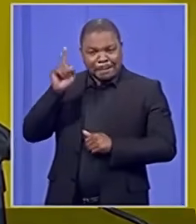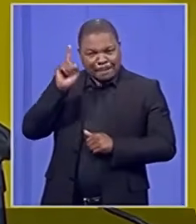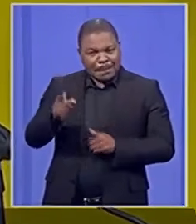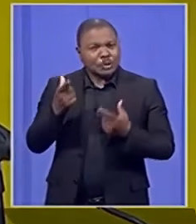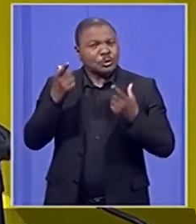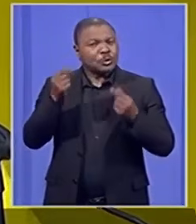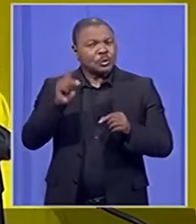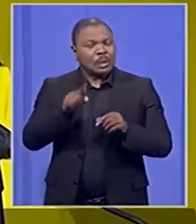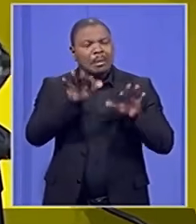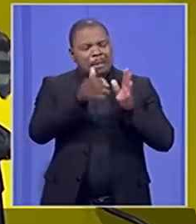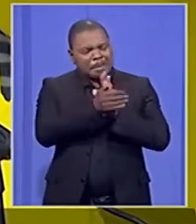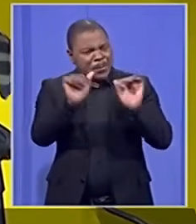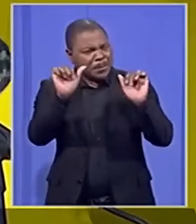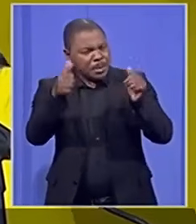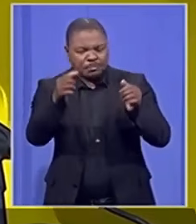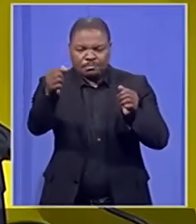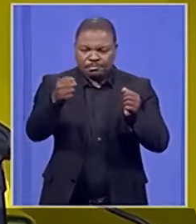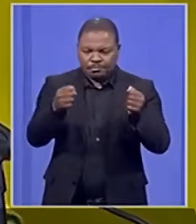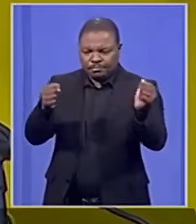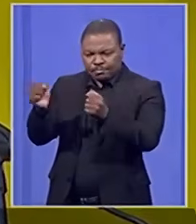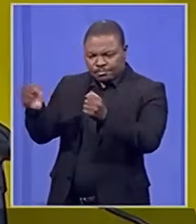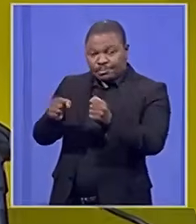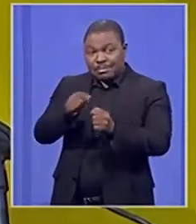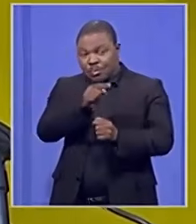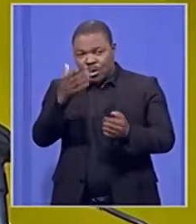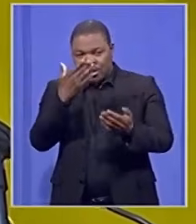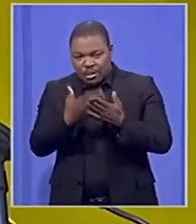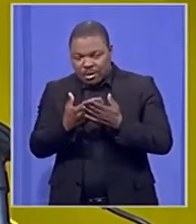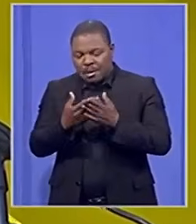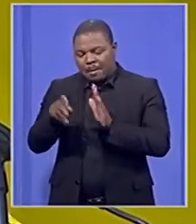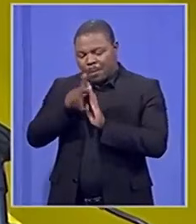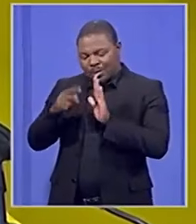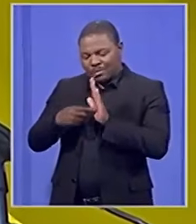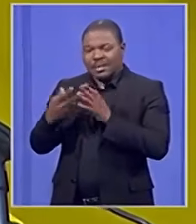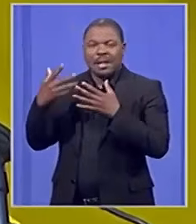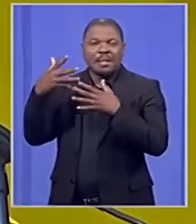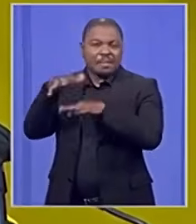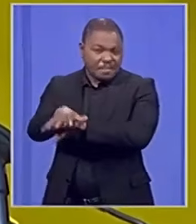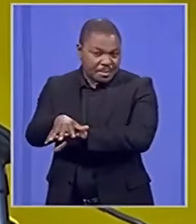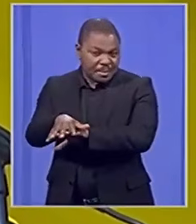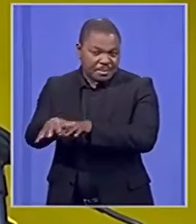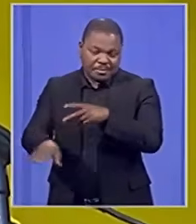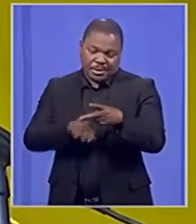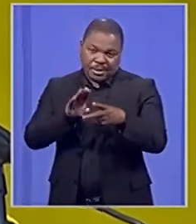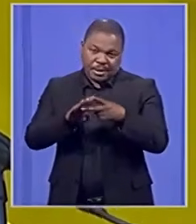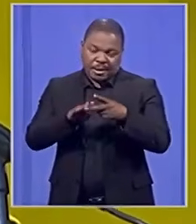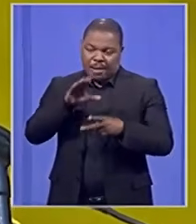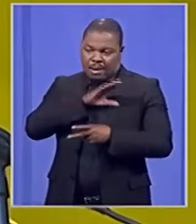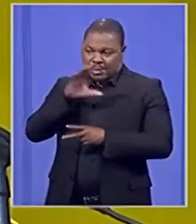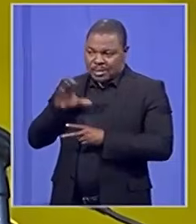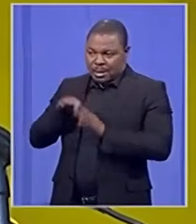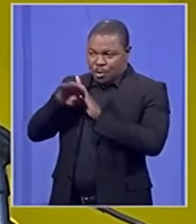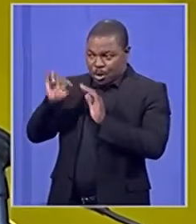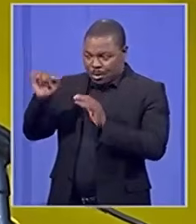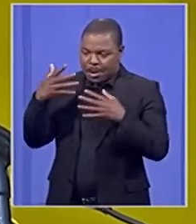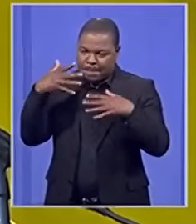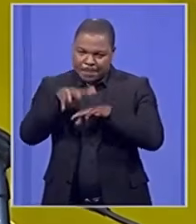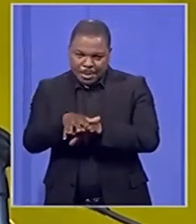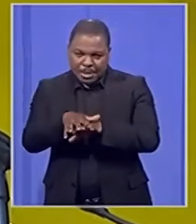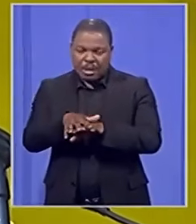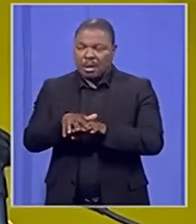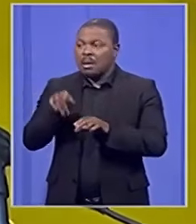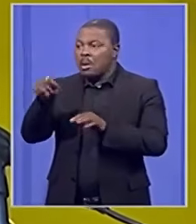competent people who can implement the policies and programs of council without any undue